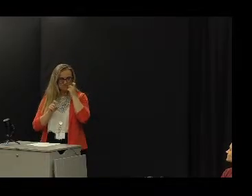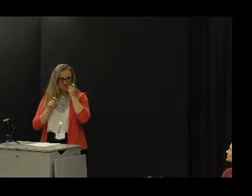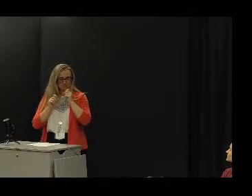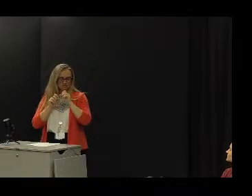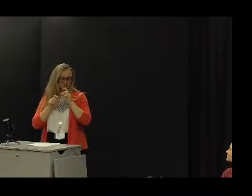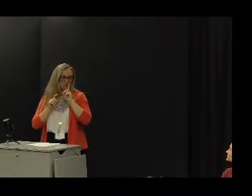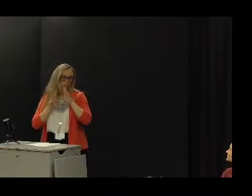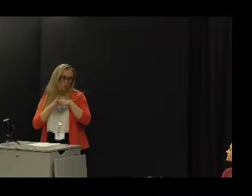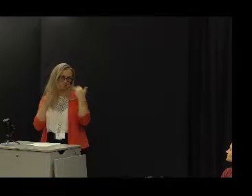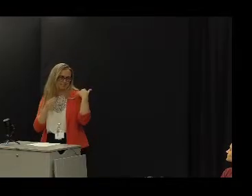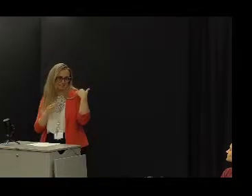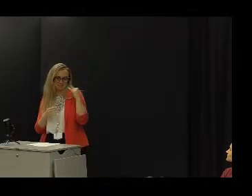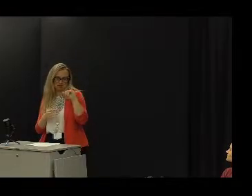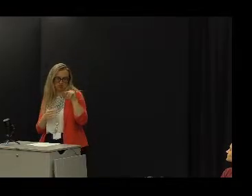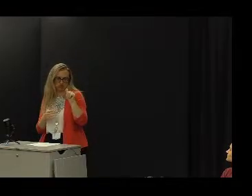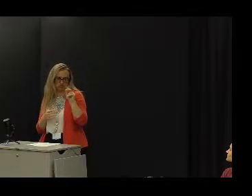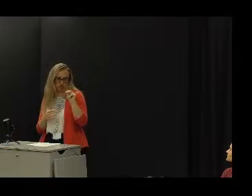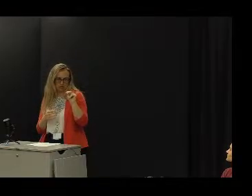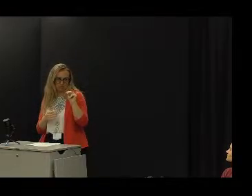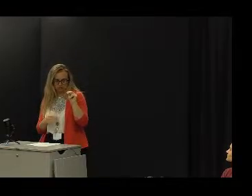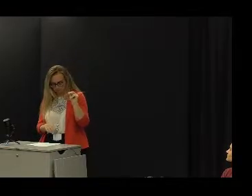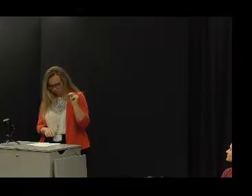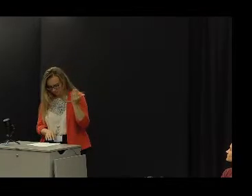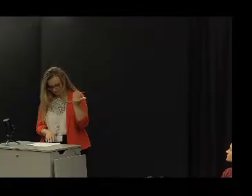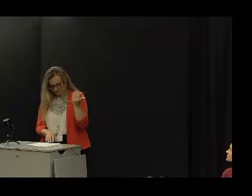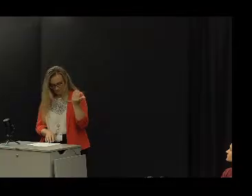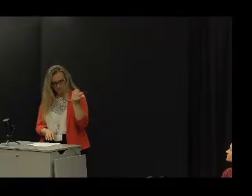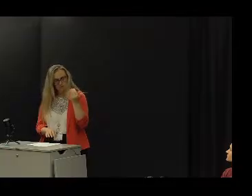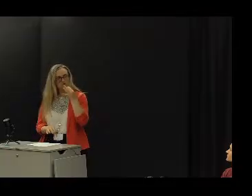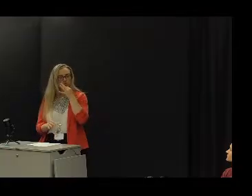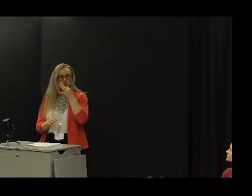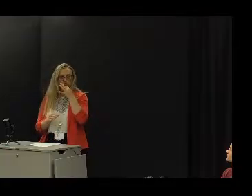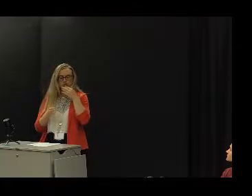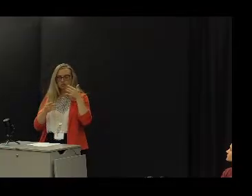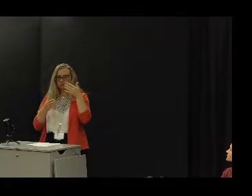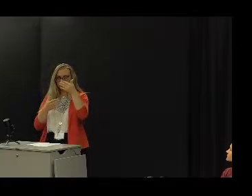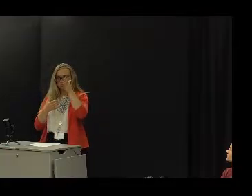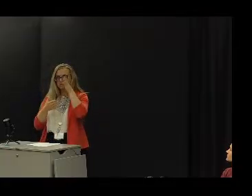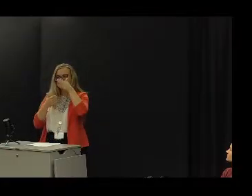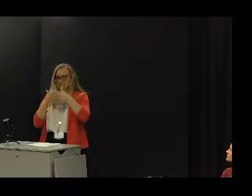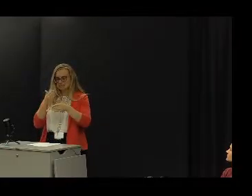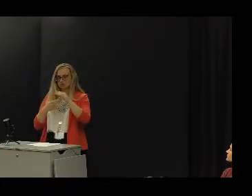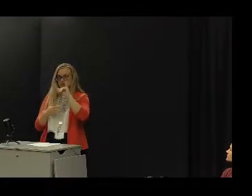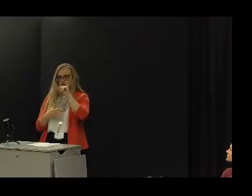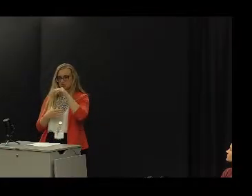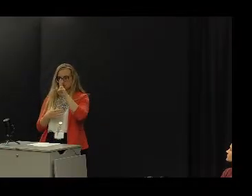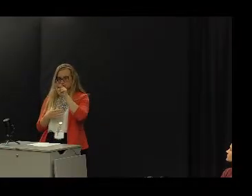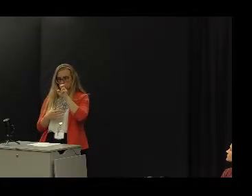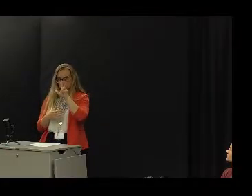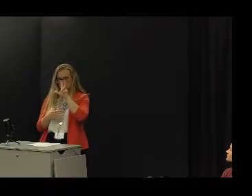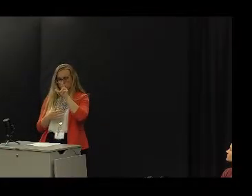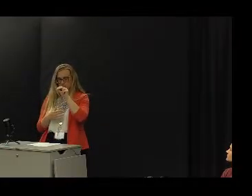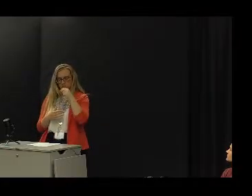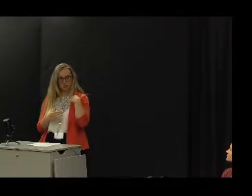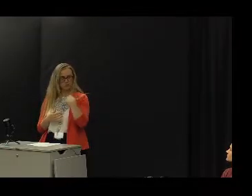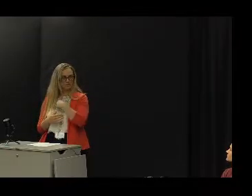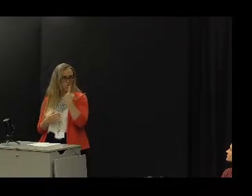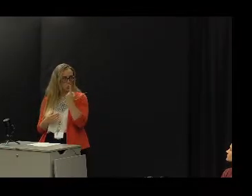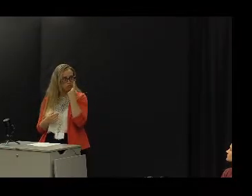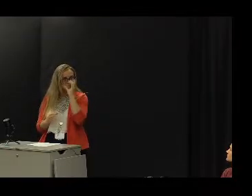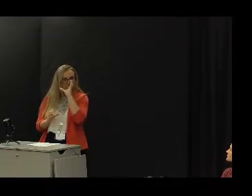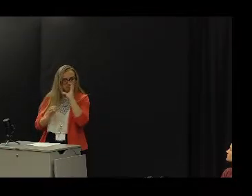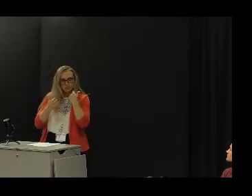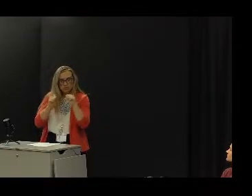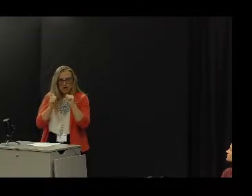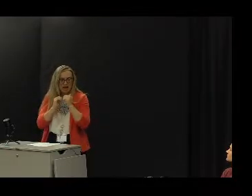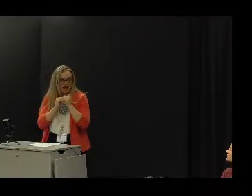We sent out a parental involvement survey. It was opened back in January 15th. And that's going to close on June